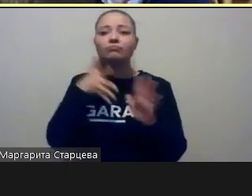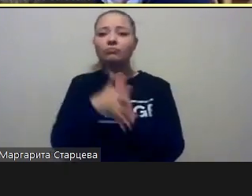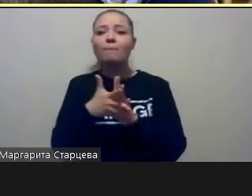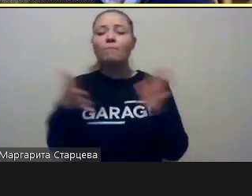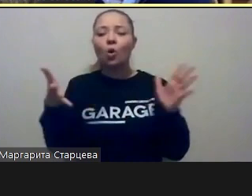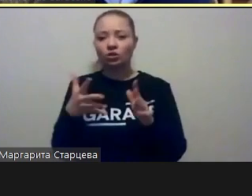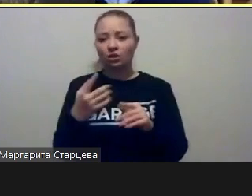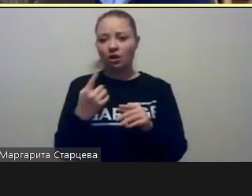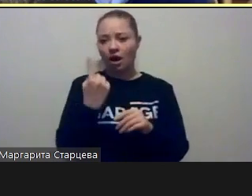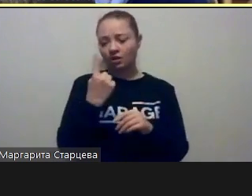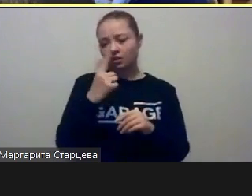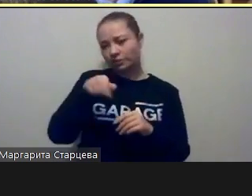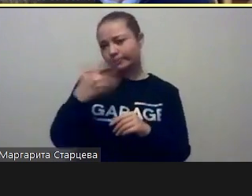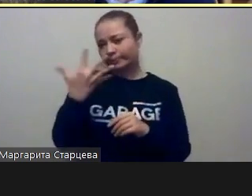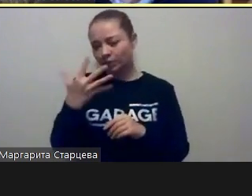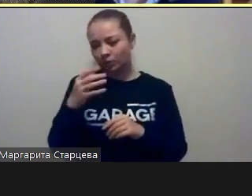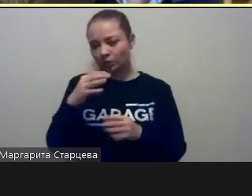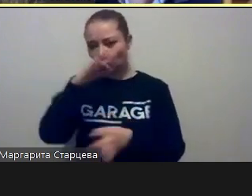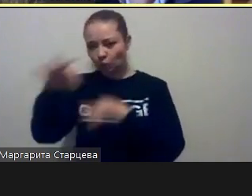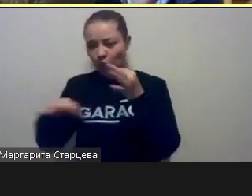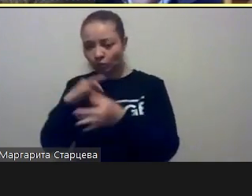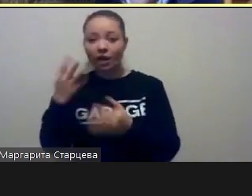distance with a plane would have burned